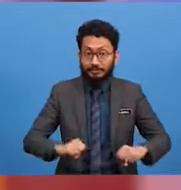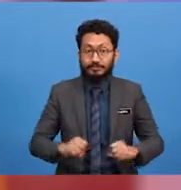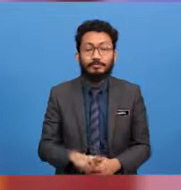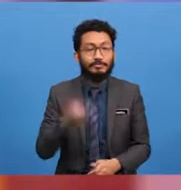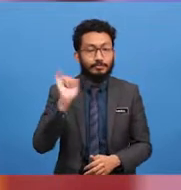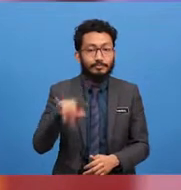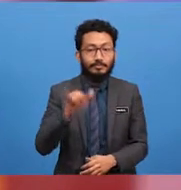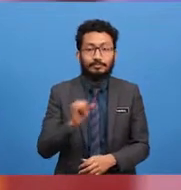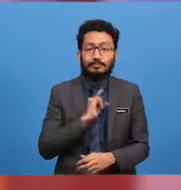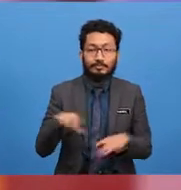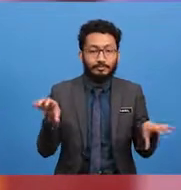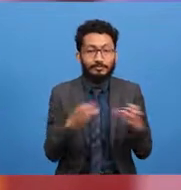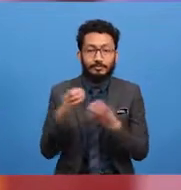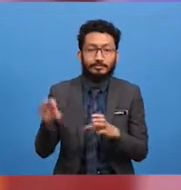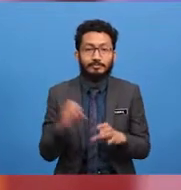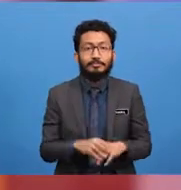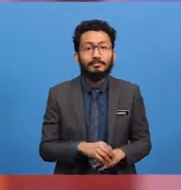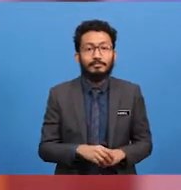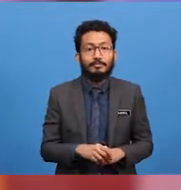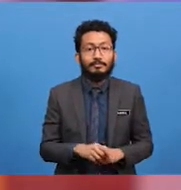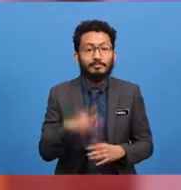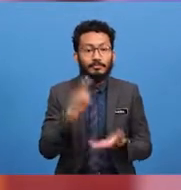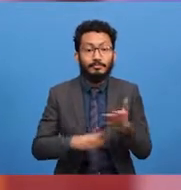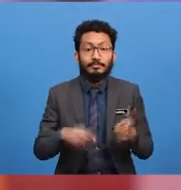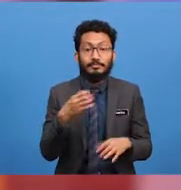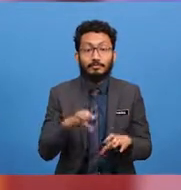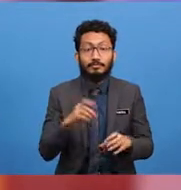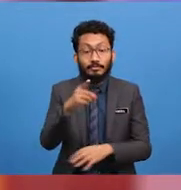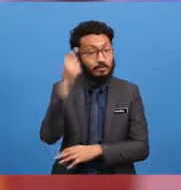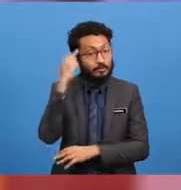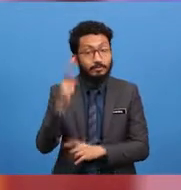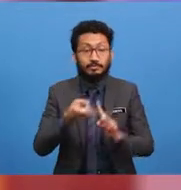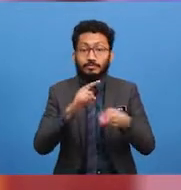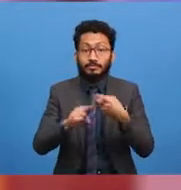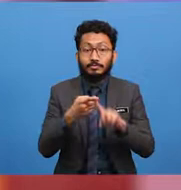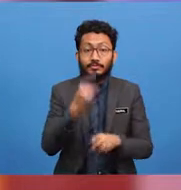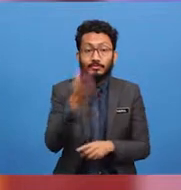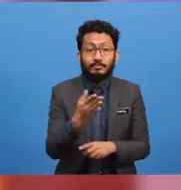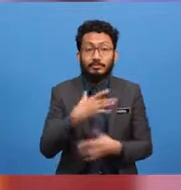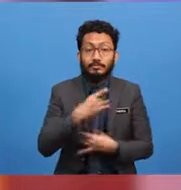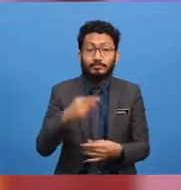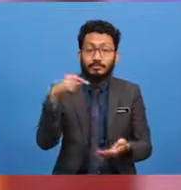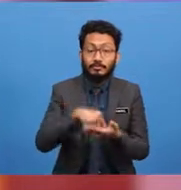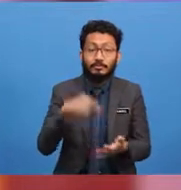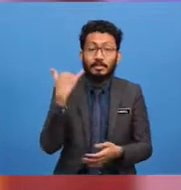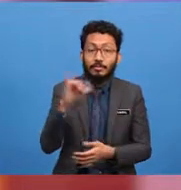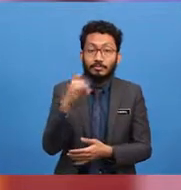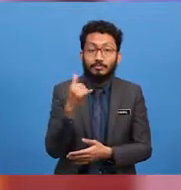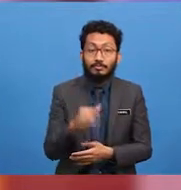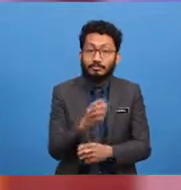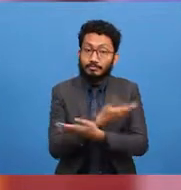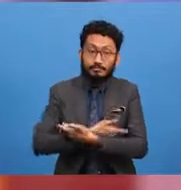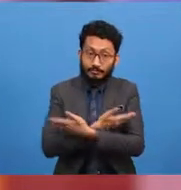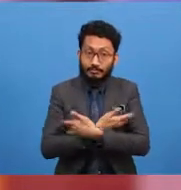Yes, I do. What do you think, friends? Do you like this yellow t-shirt?